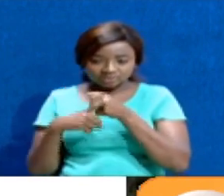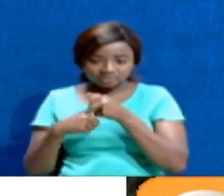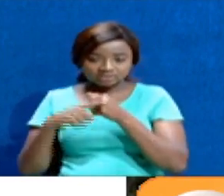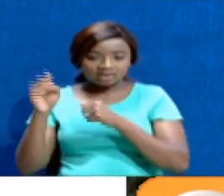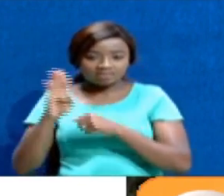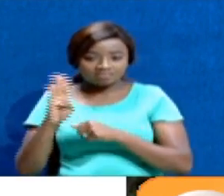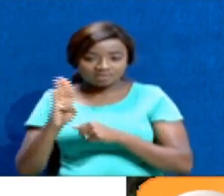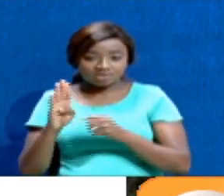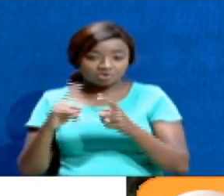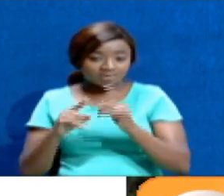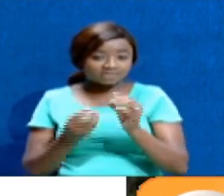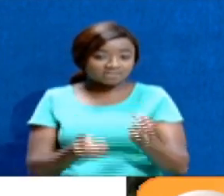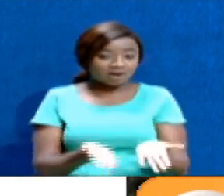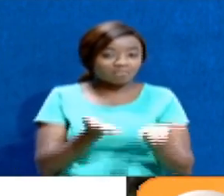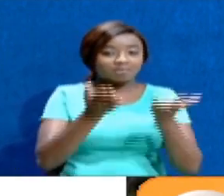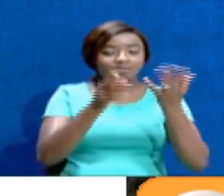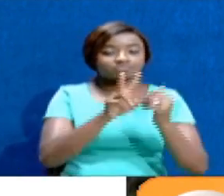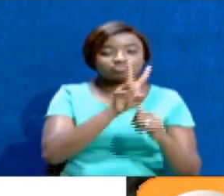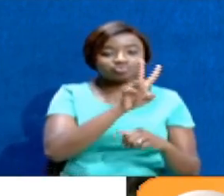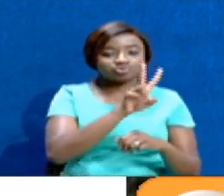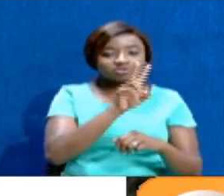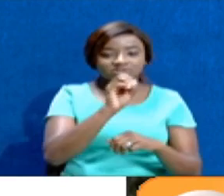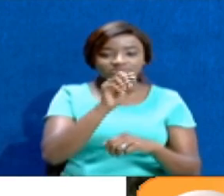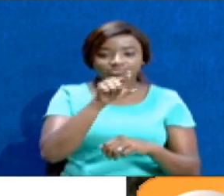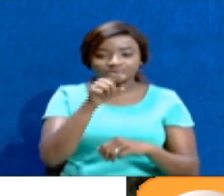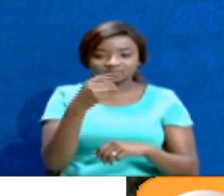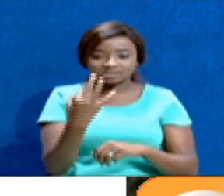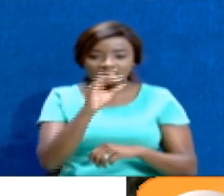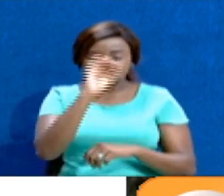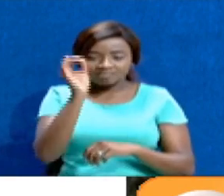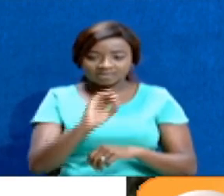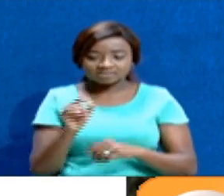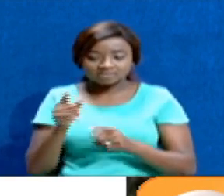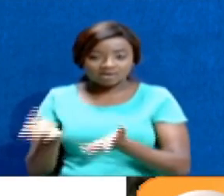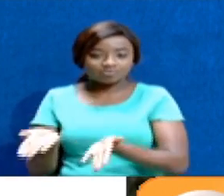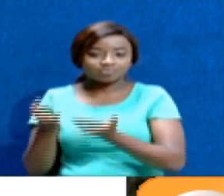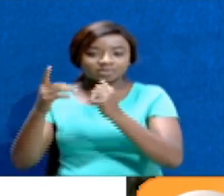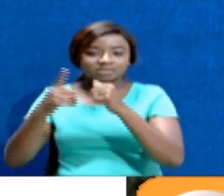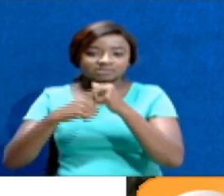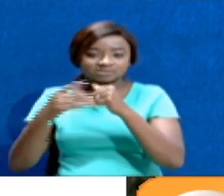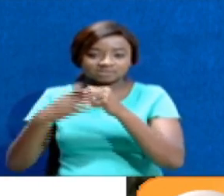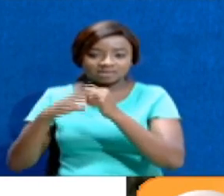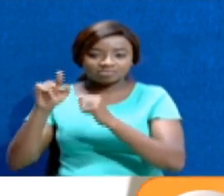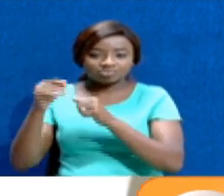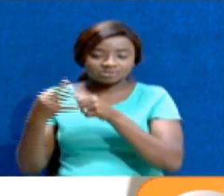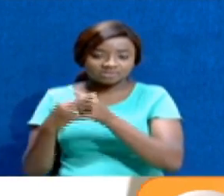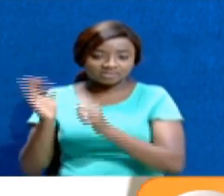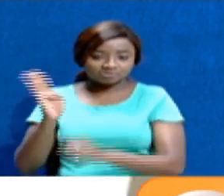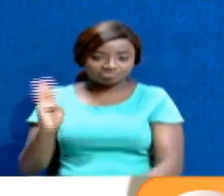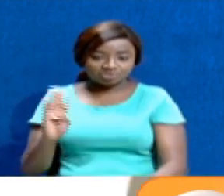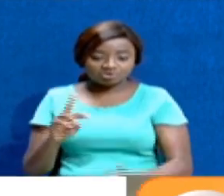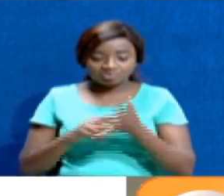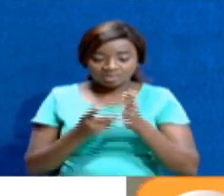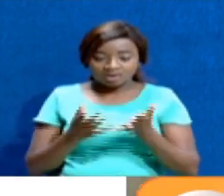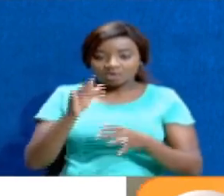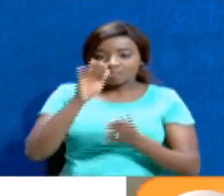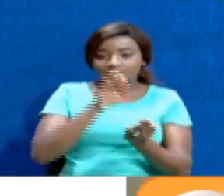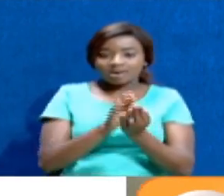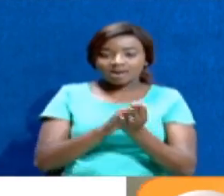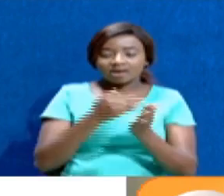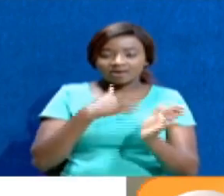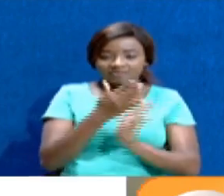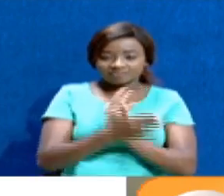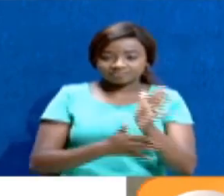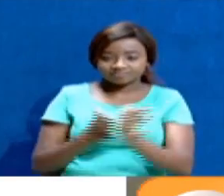deposits registering a growth of 20.3% to 69.8 billion for the period under review. The bank has restructured 16